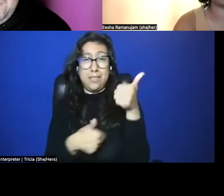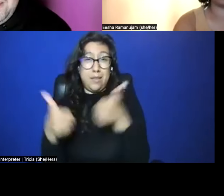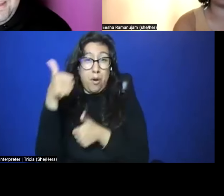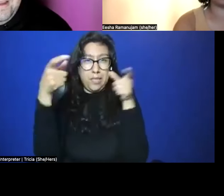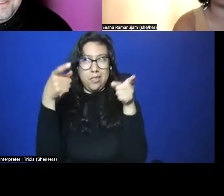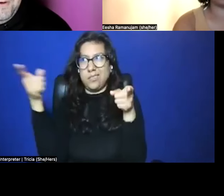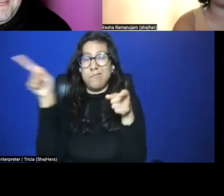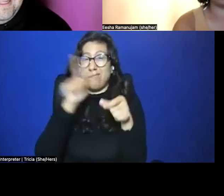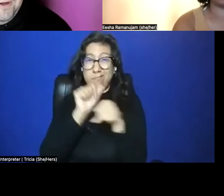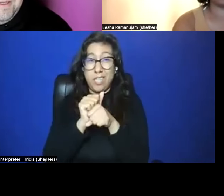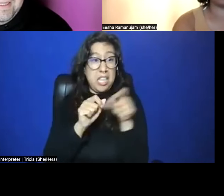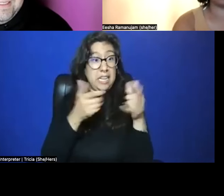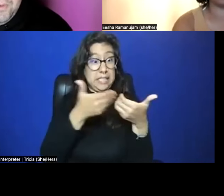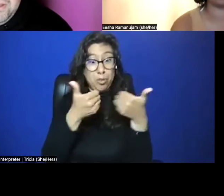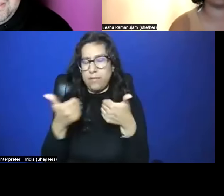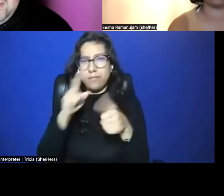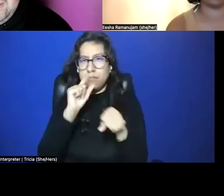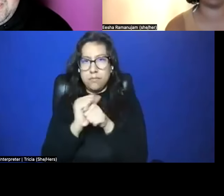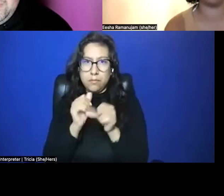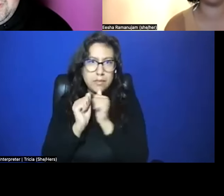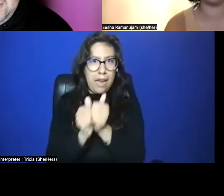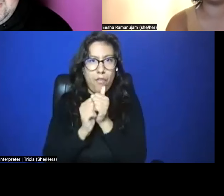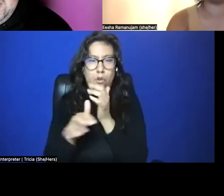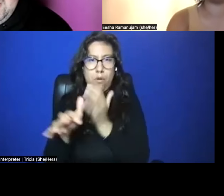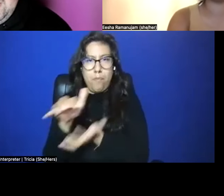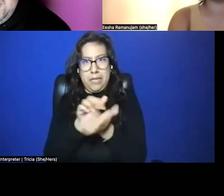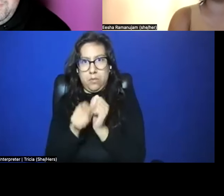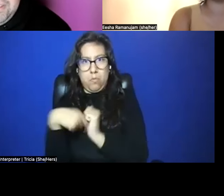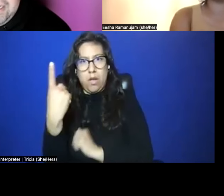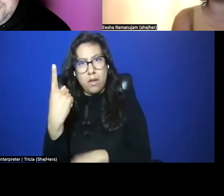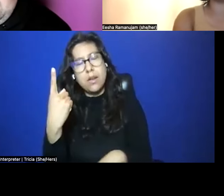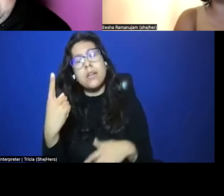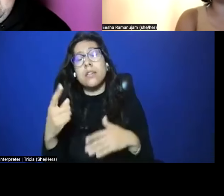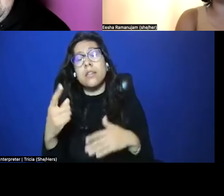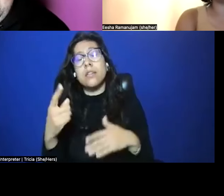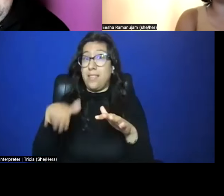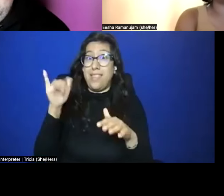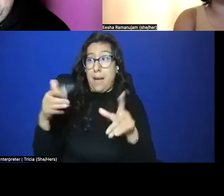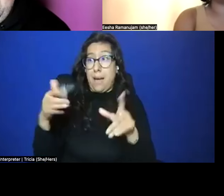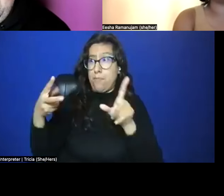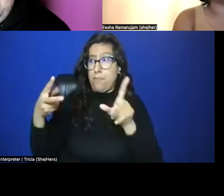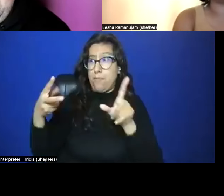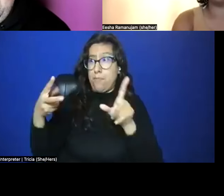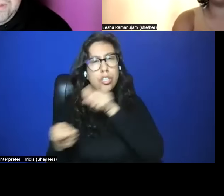and the same. So you know, it's important to be able to shift perceptions, shift away